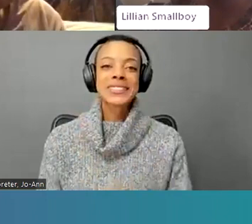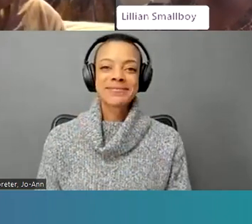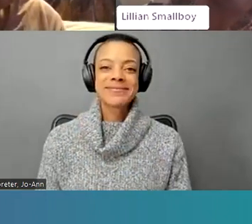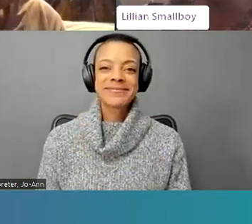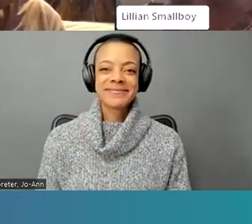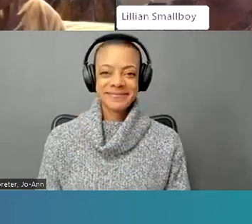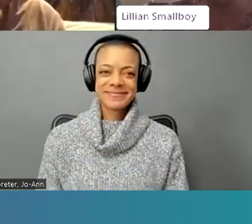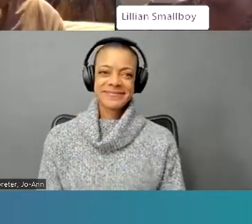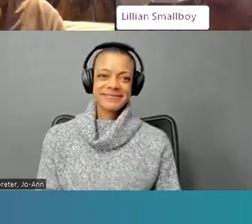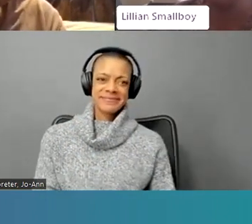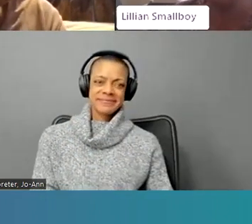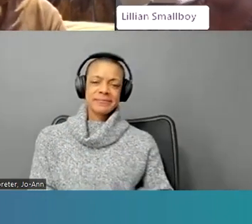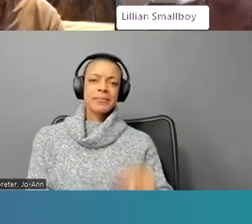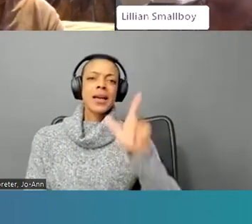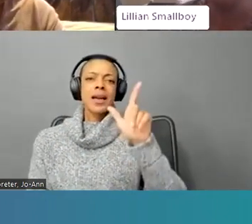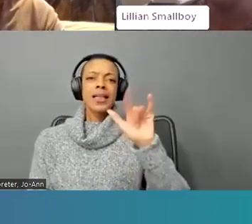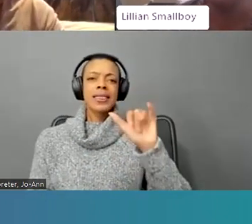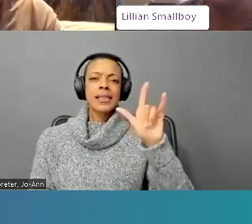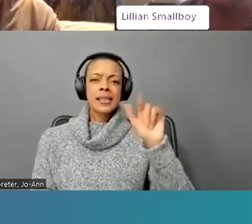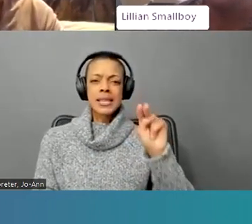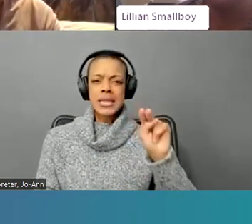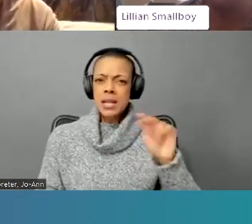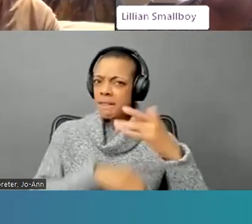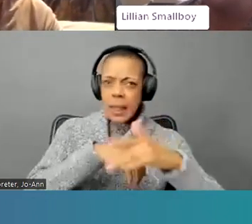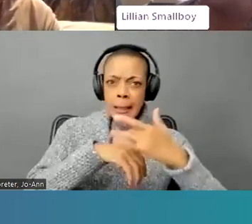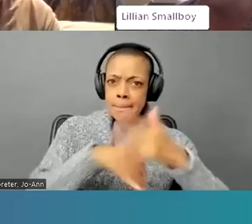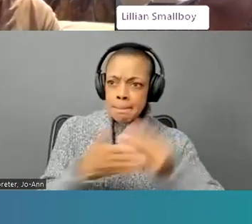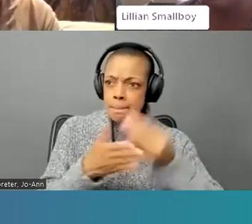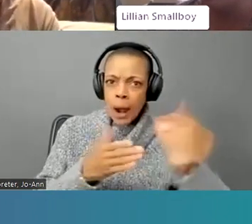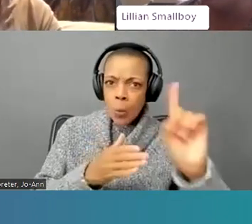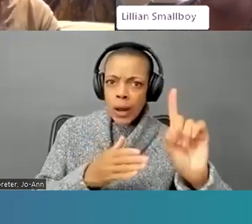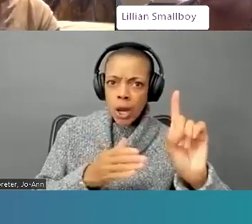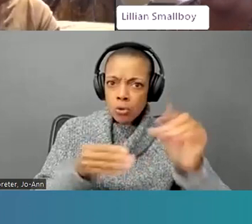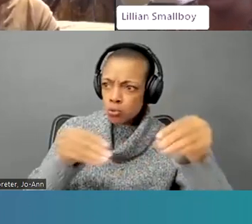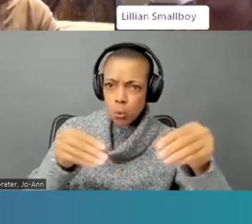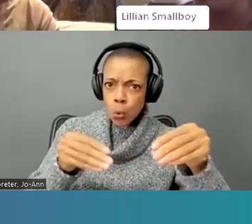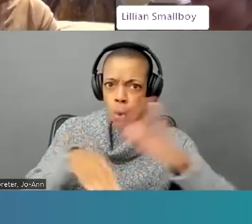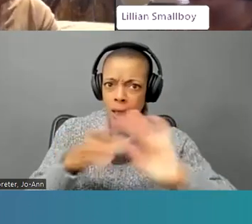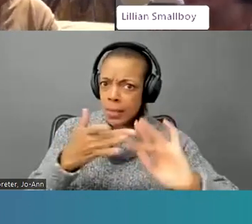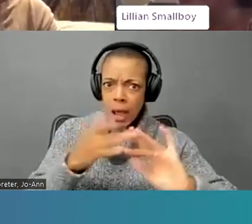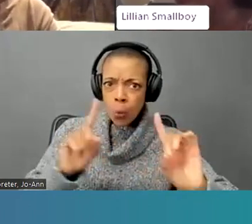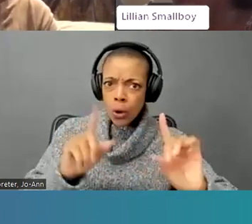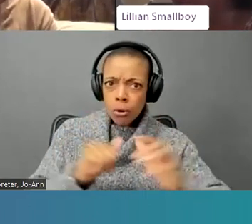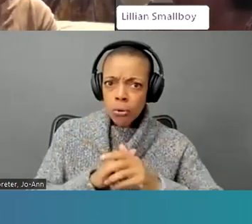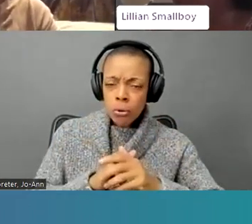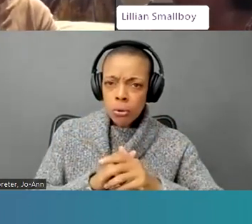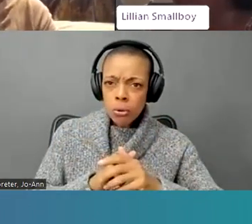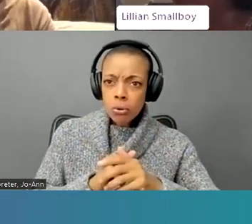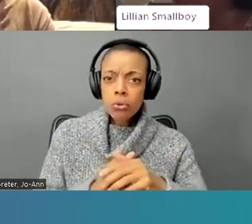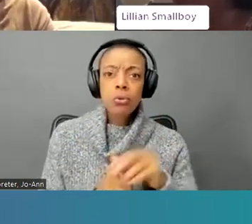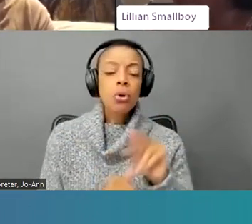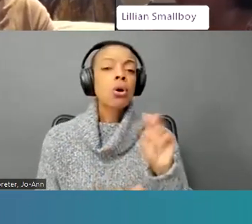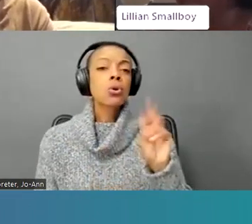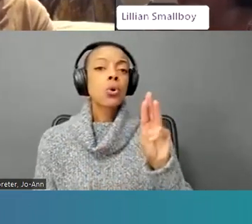And where can that, is that being sold in store? Like where can, if you can order it